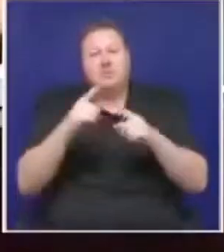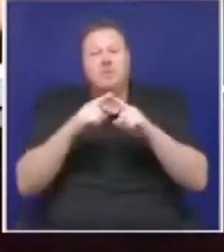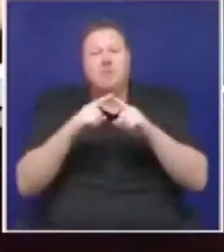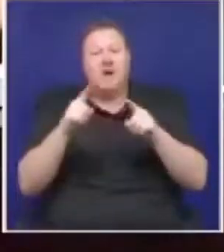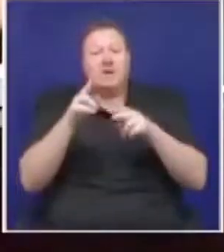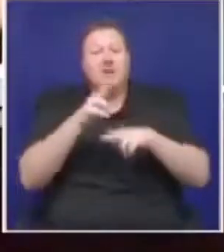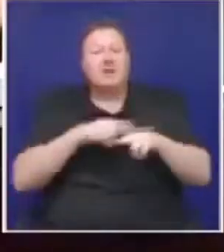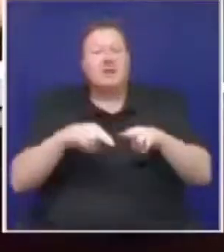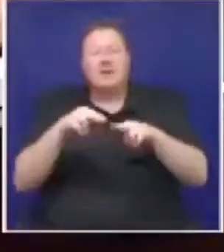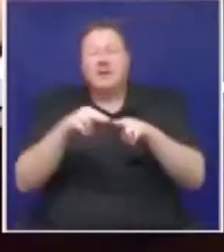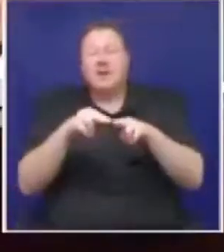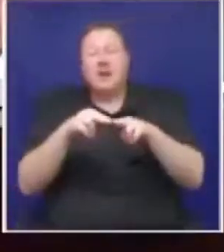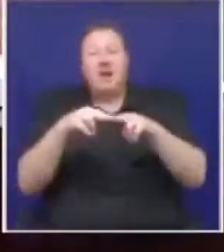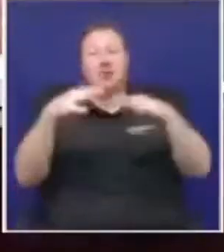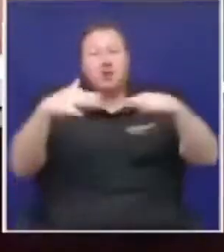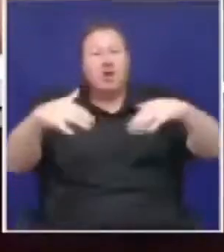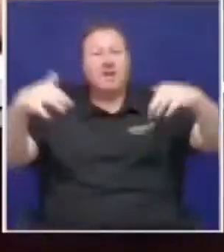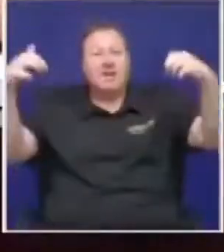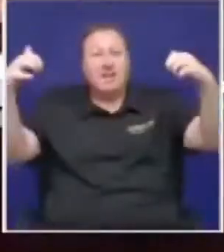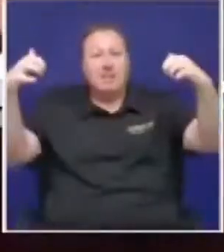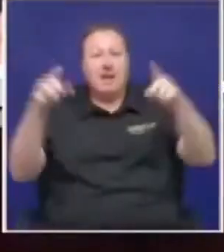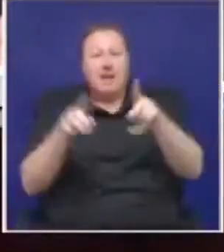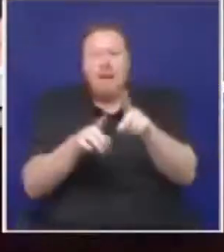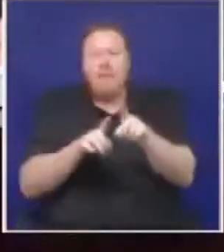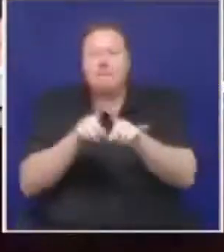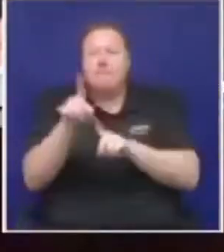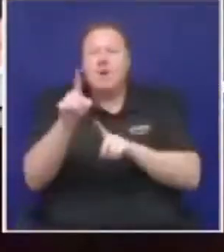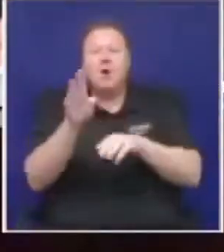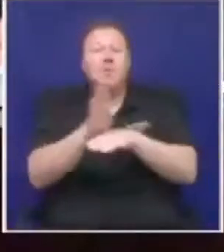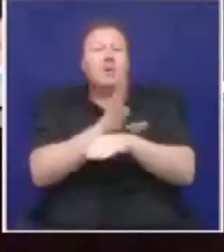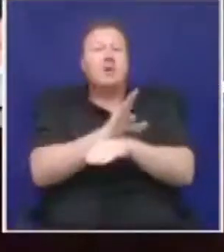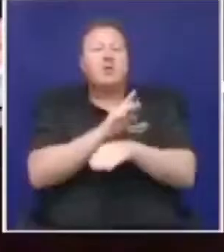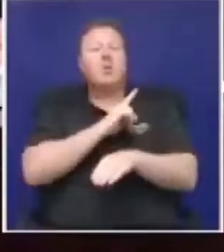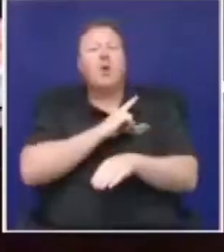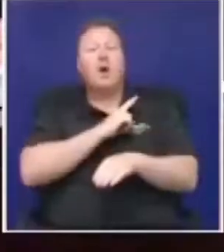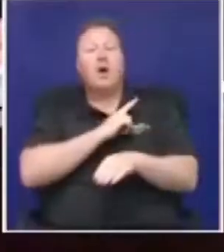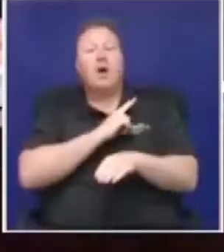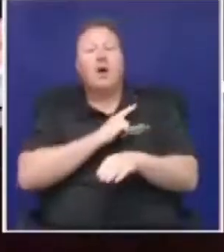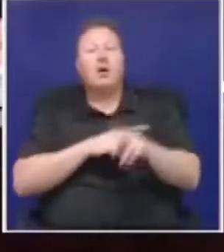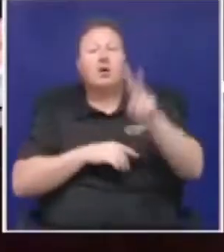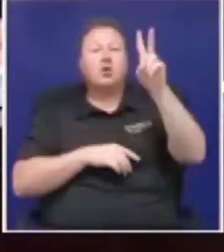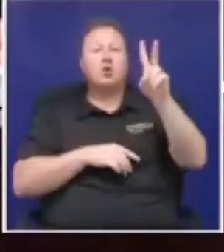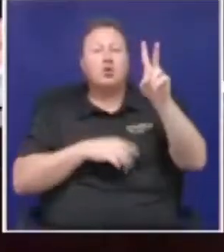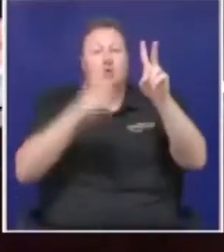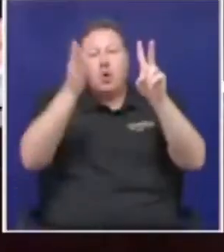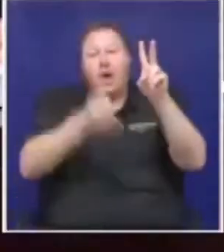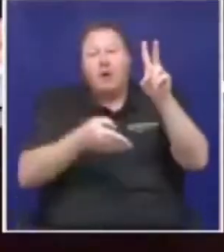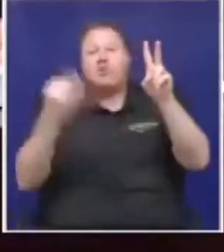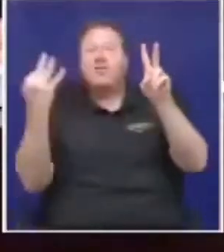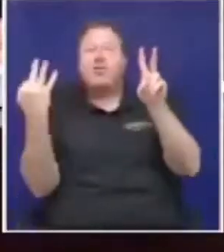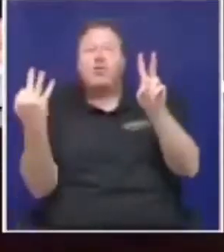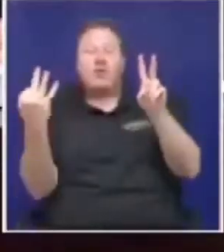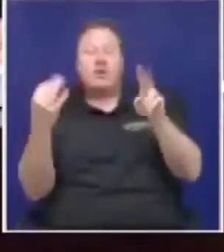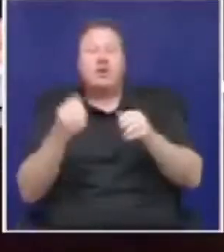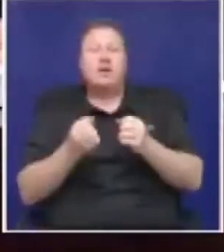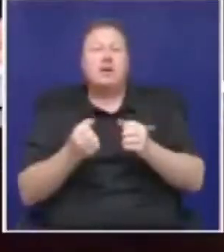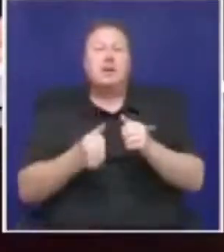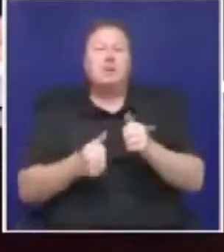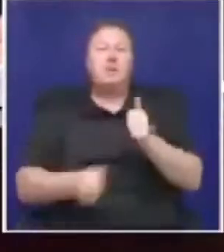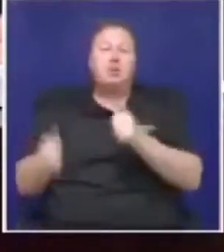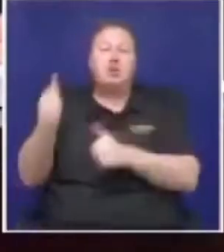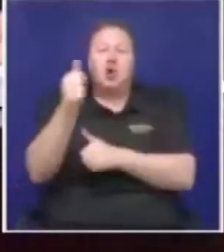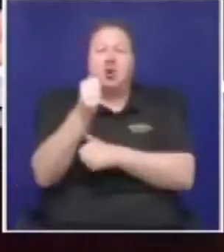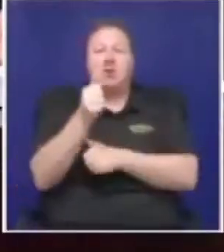could not pass the bill since it required 2/3 majority vote for the